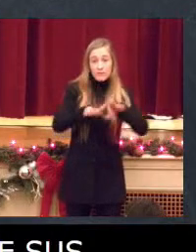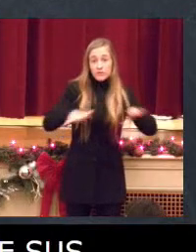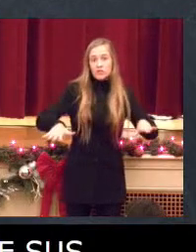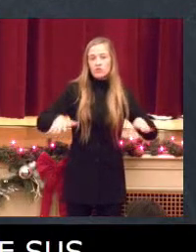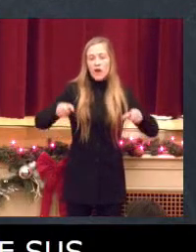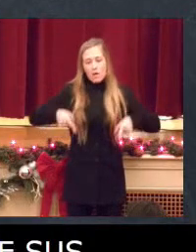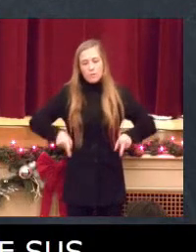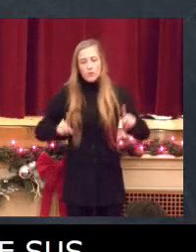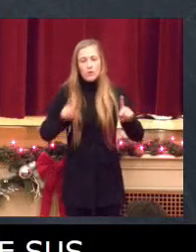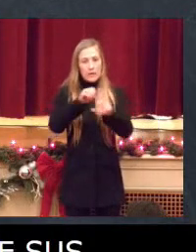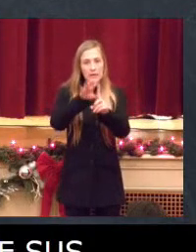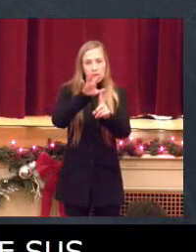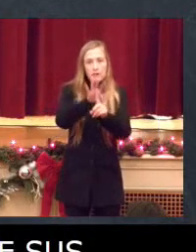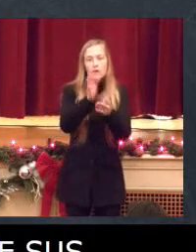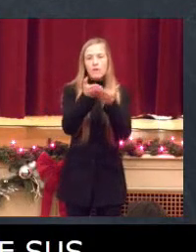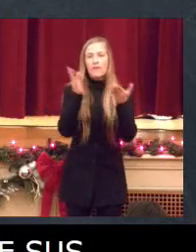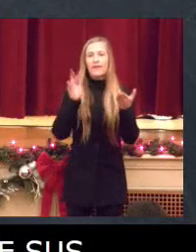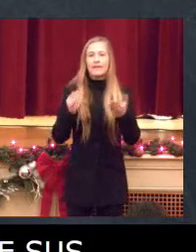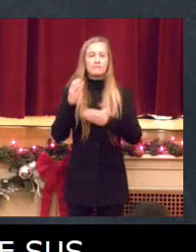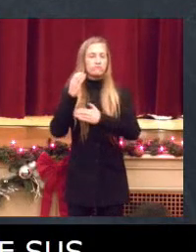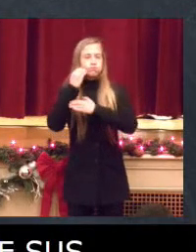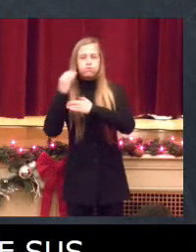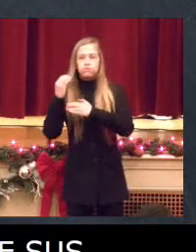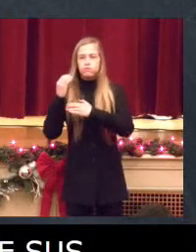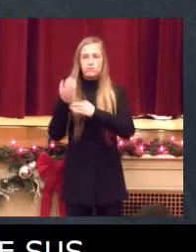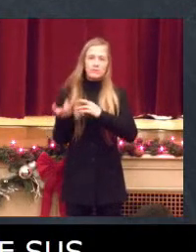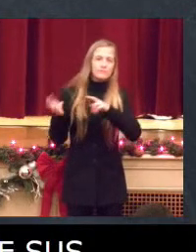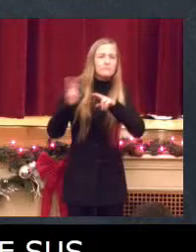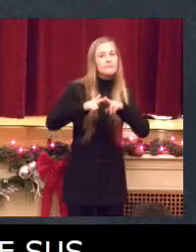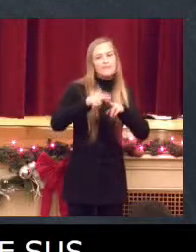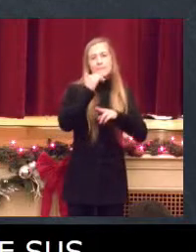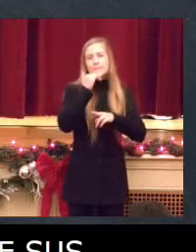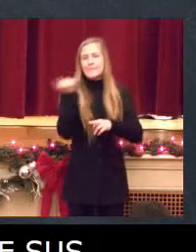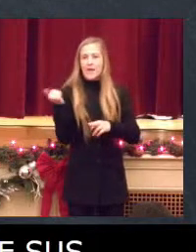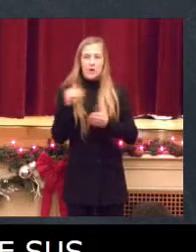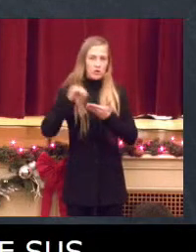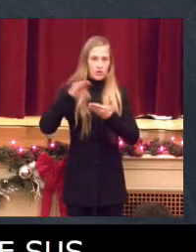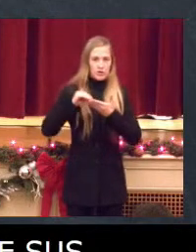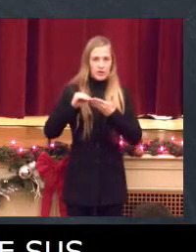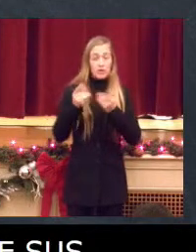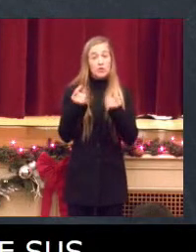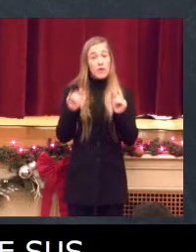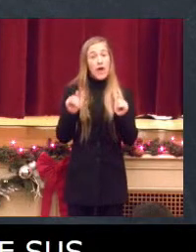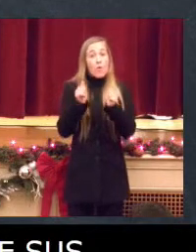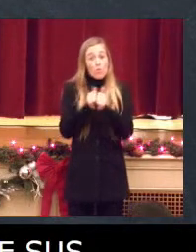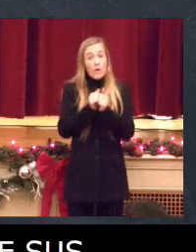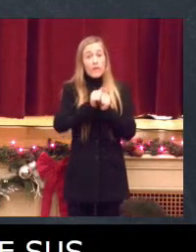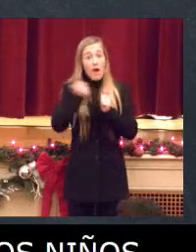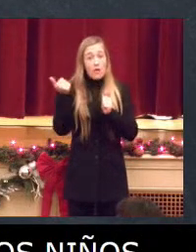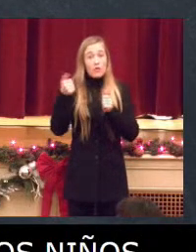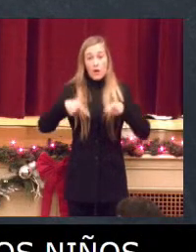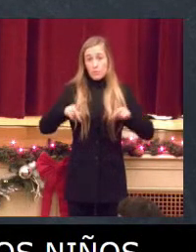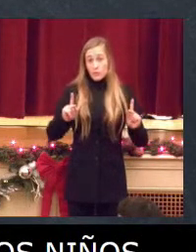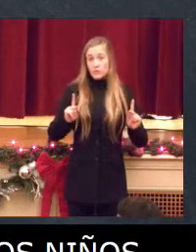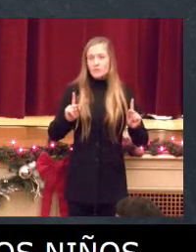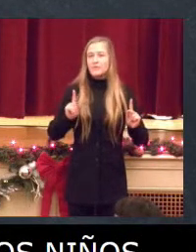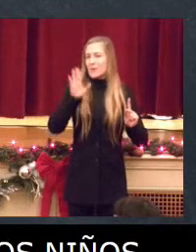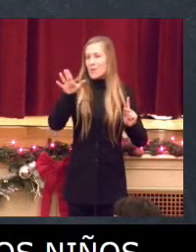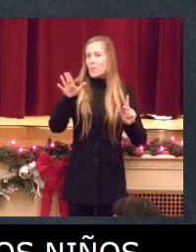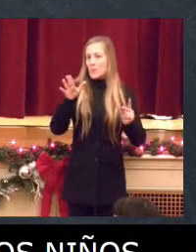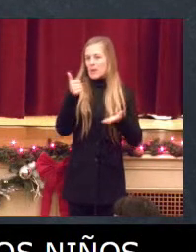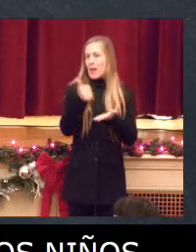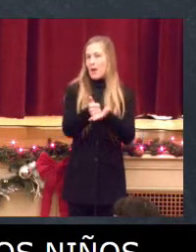to be exposed to things that enrich their learning. Doing that with these extended activities gives us a chance to address that.